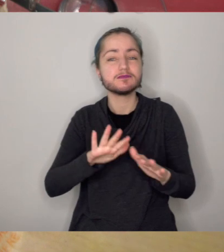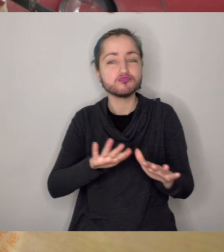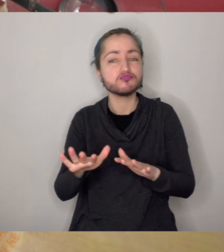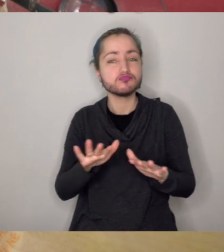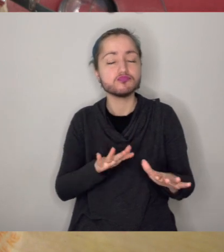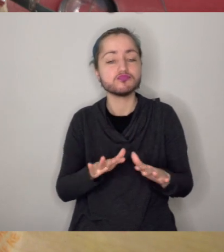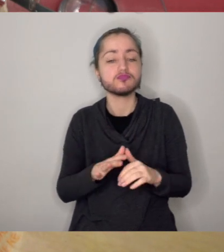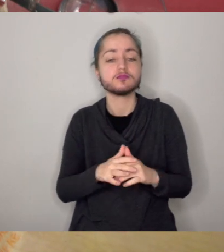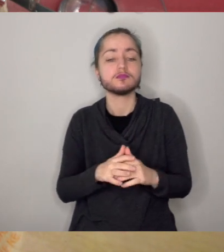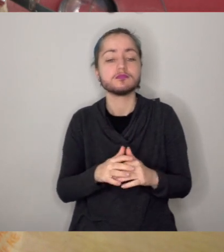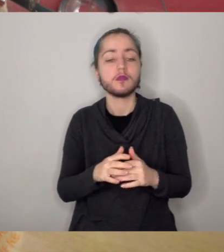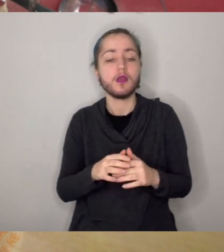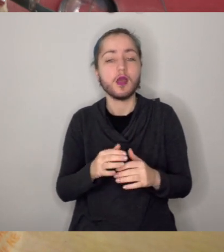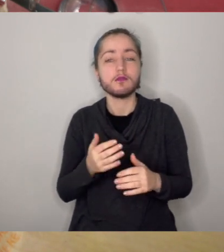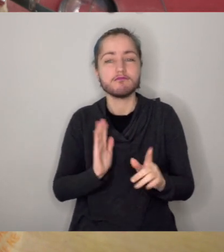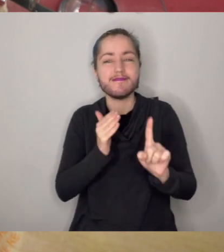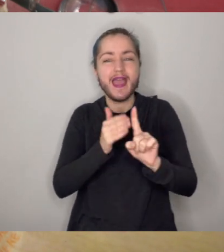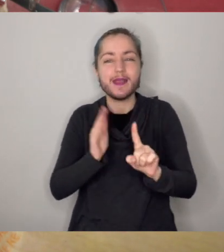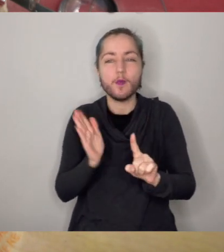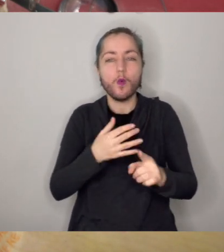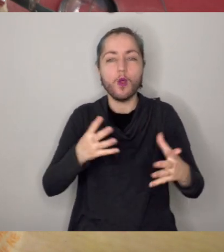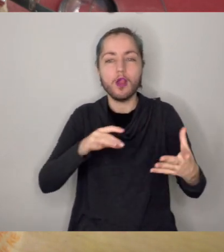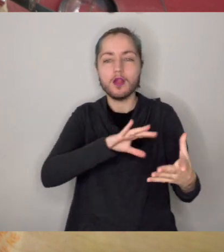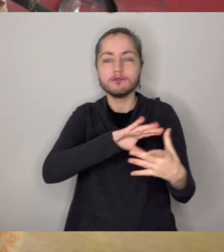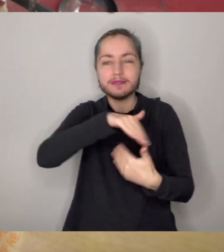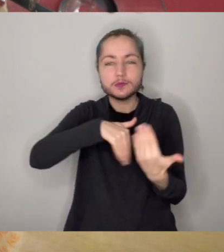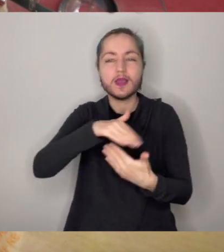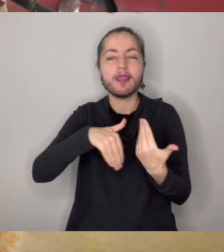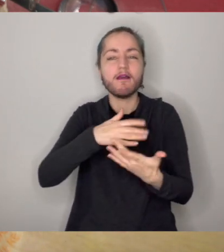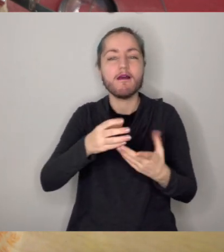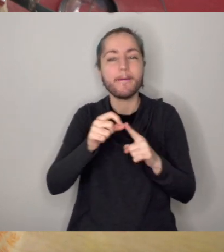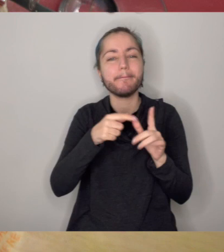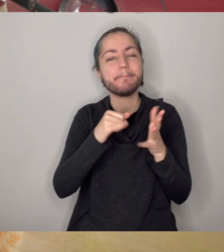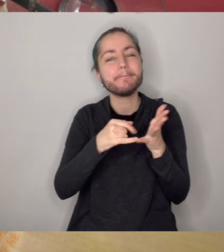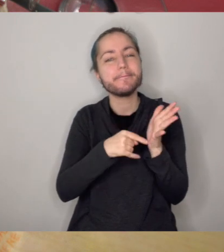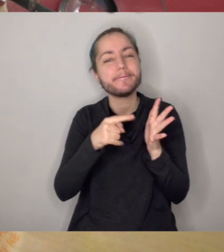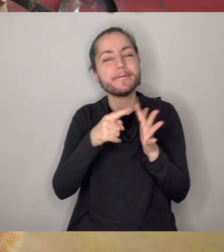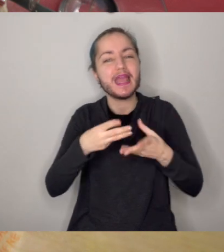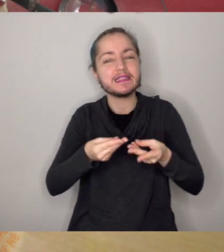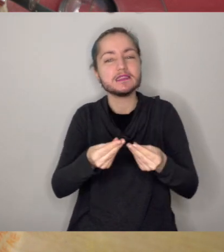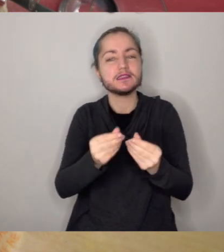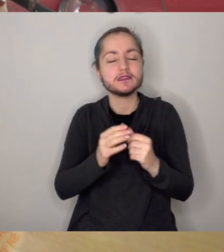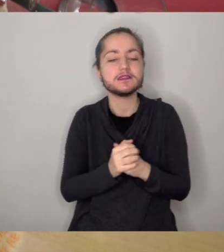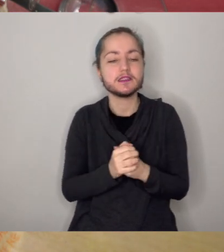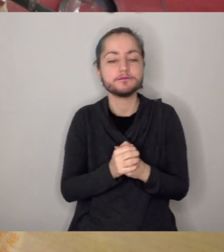mix it slowly until it all comes together into a paste.